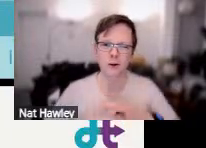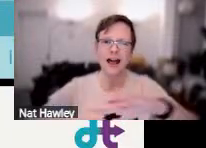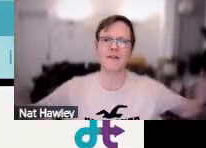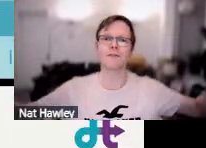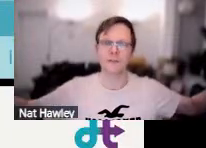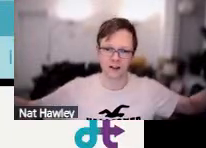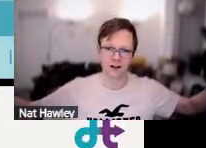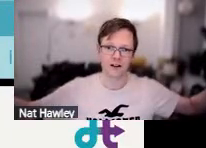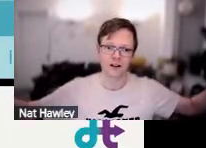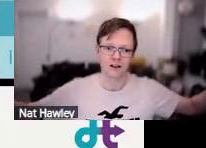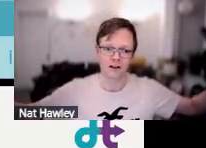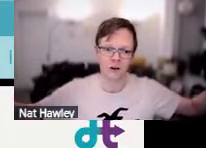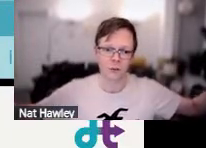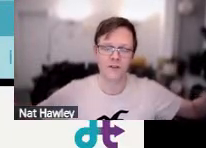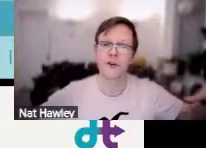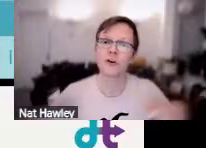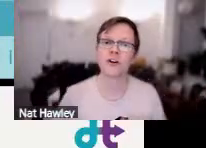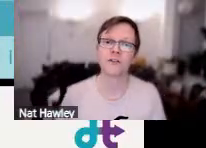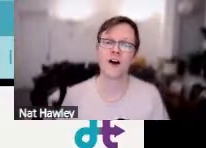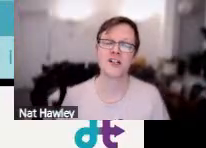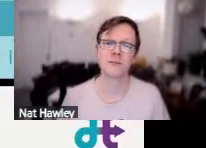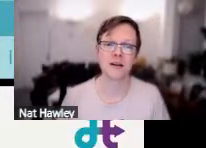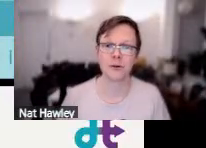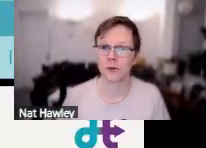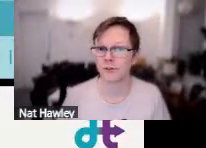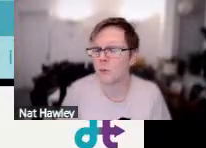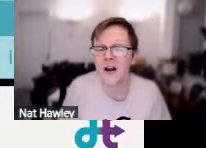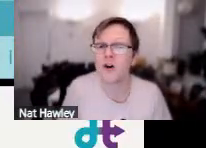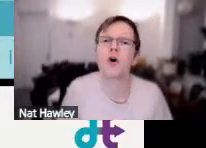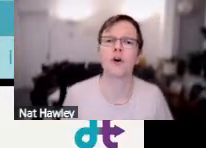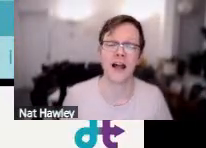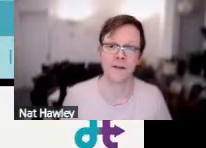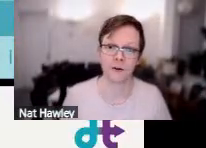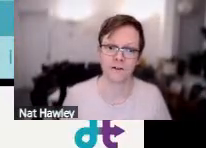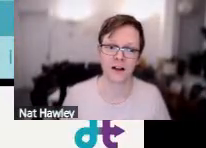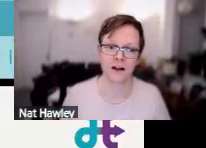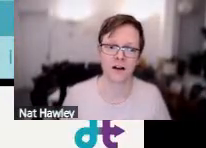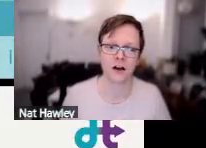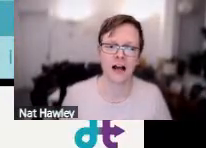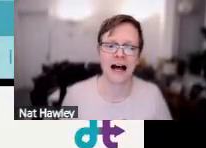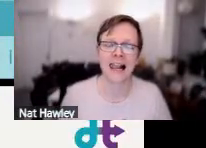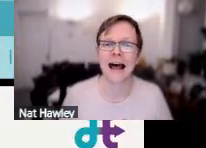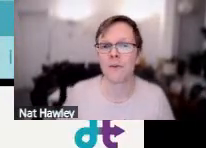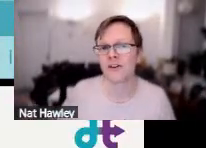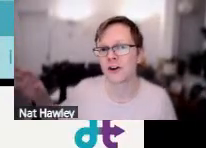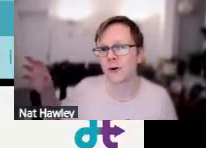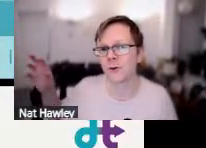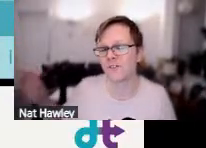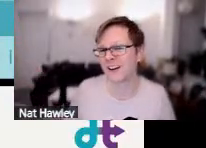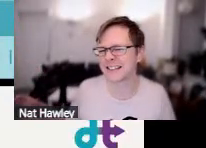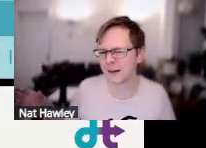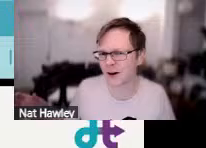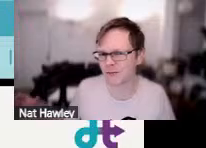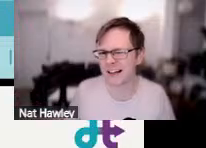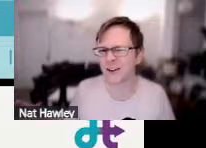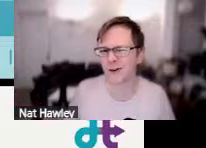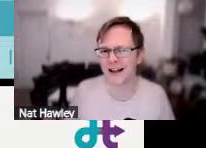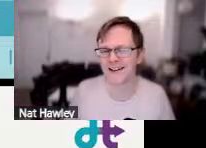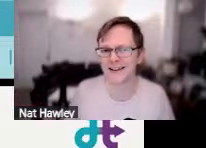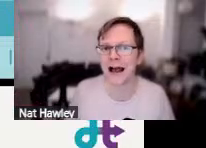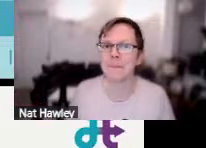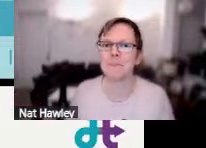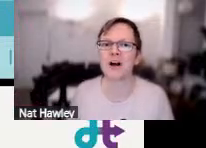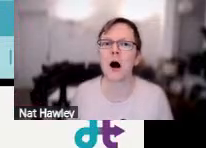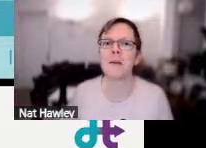you to be good at everything, where for neurodivergent people, we are not good at everything. Allow us to do the things that we are really good